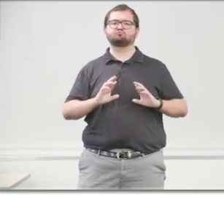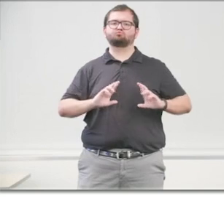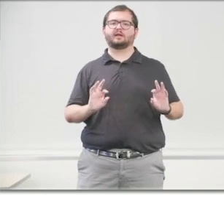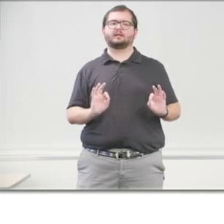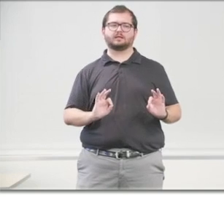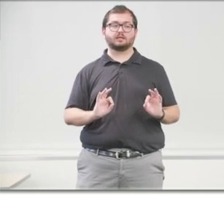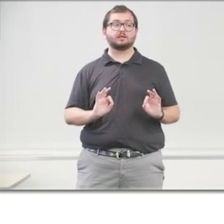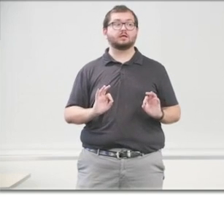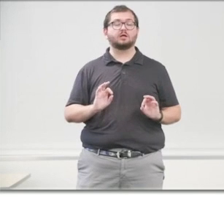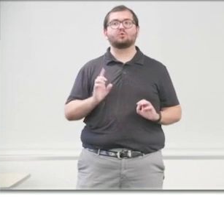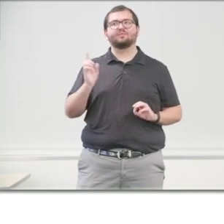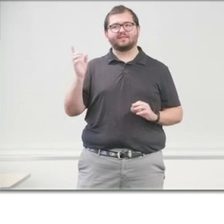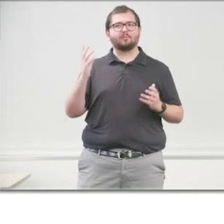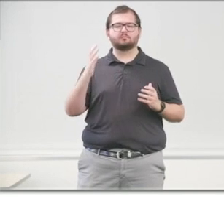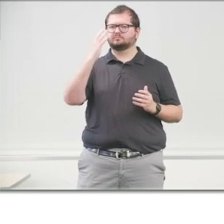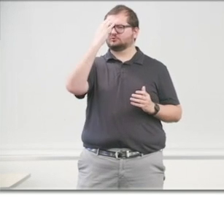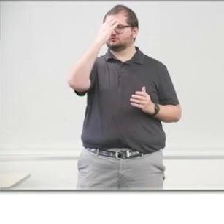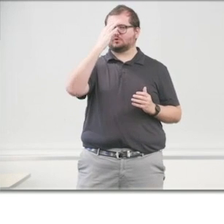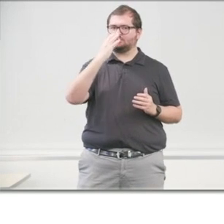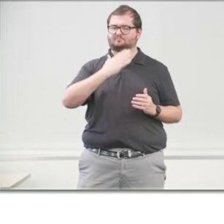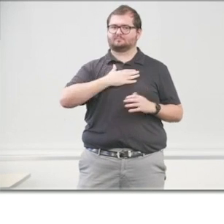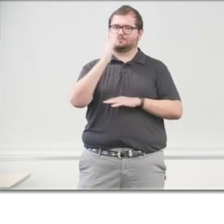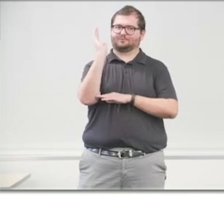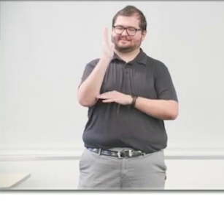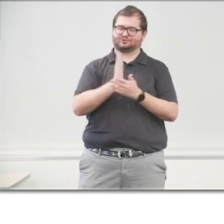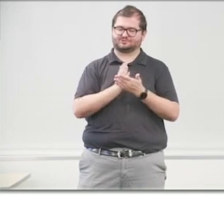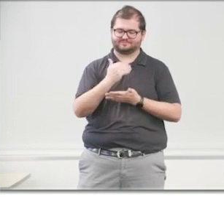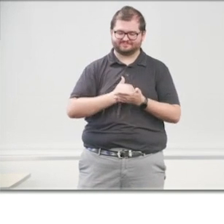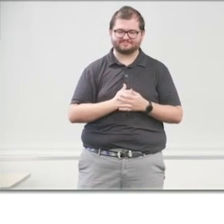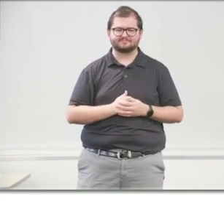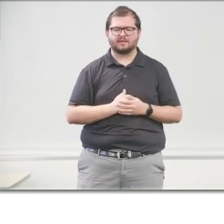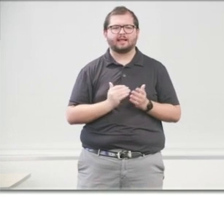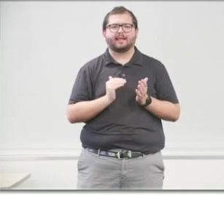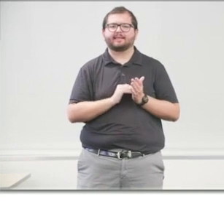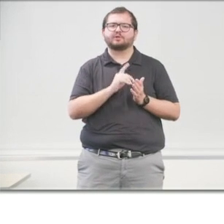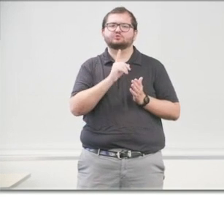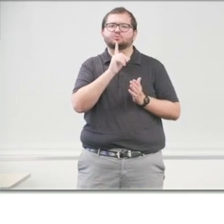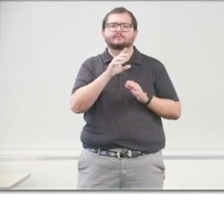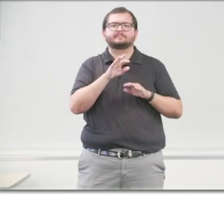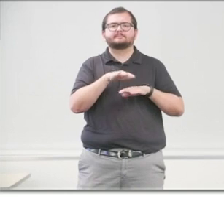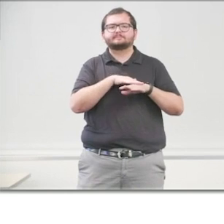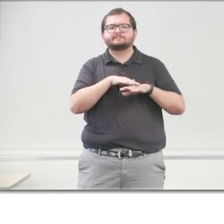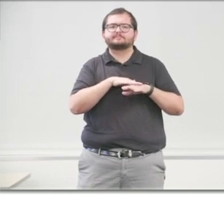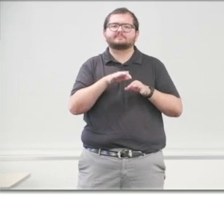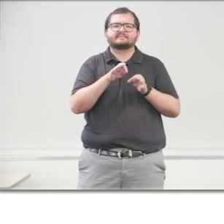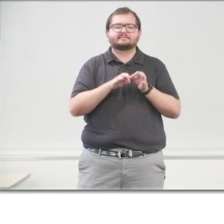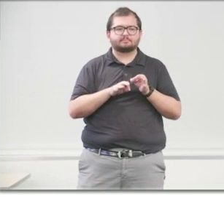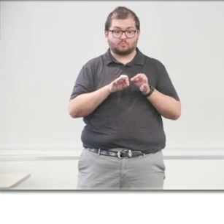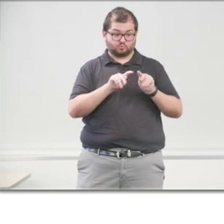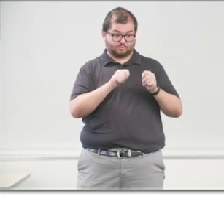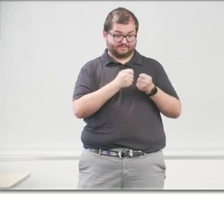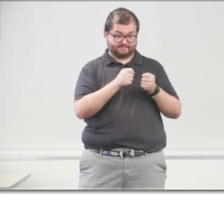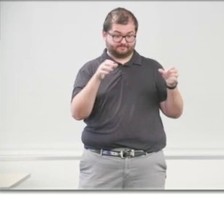very familiar with what we're going to go over today. But these are just kind of baby steps of getting a team in place,